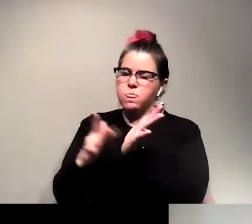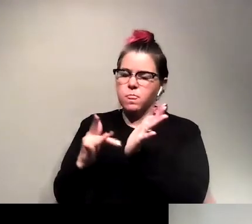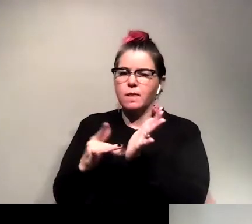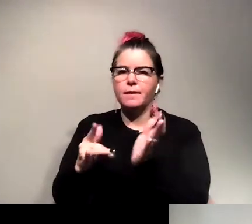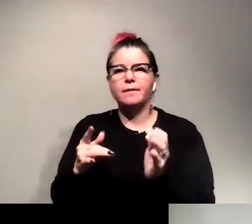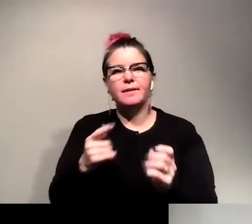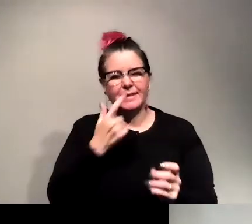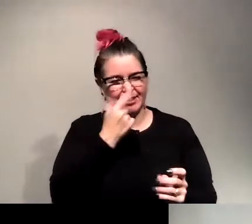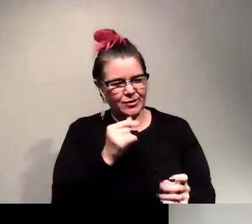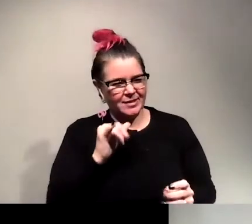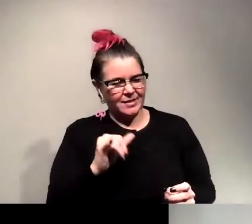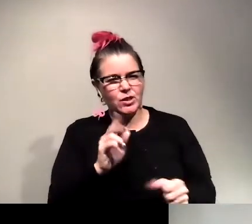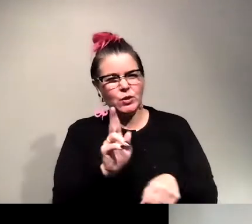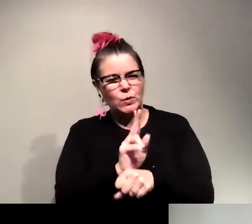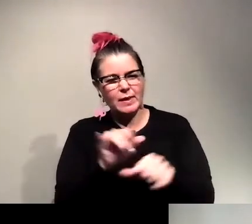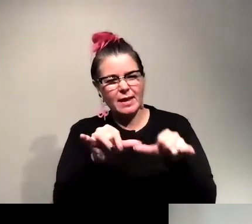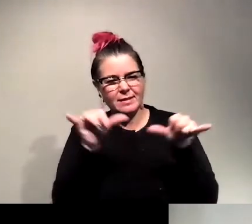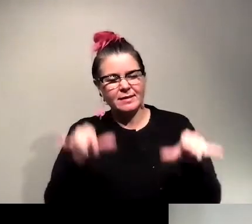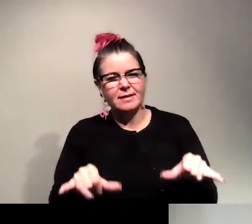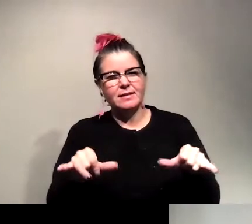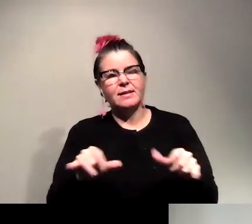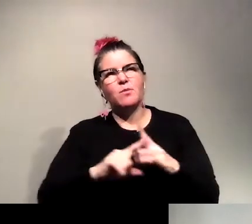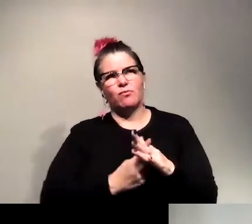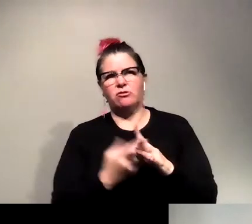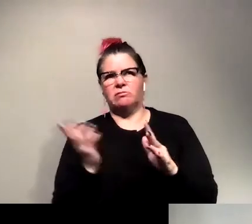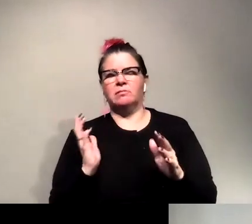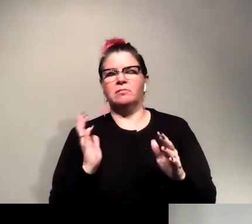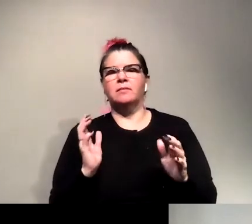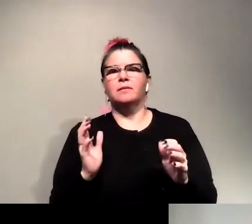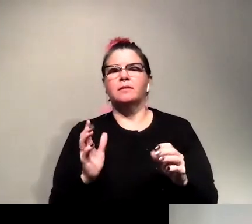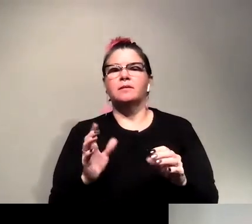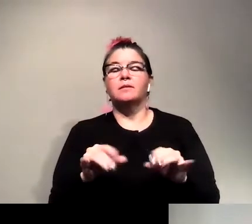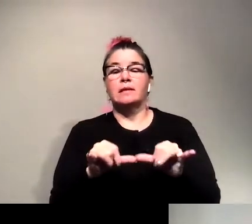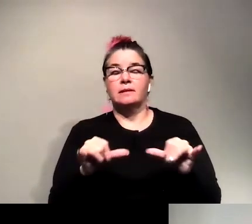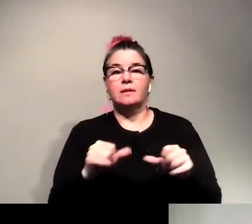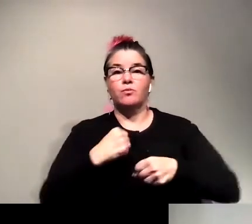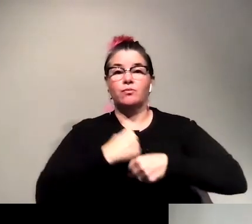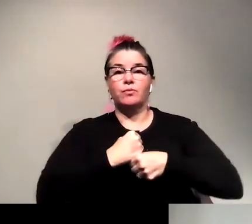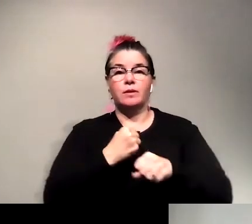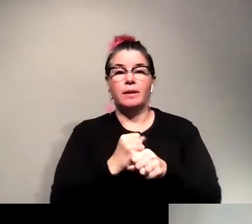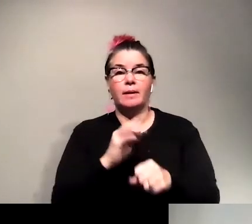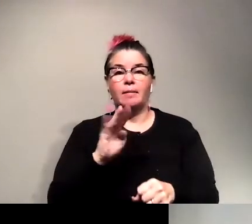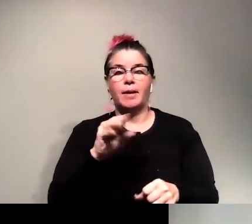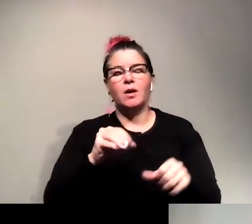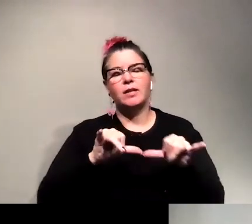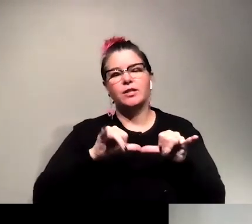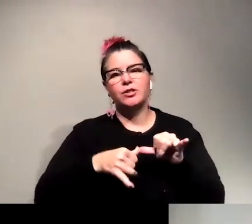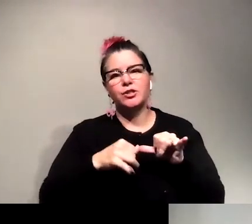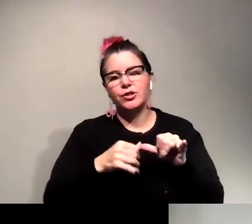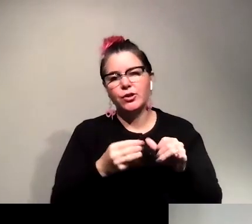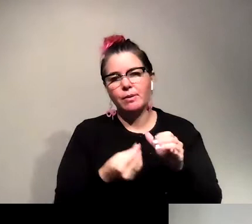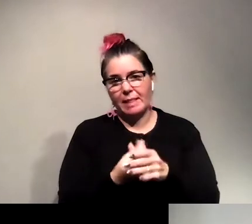actually use that sort of system, or we originally used that sort of system to create bioengineered